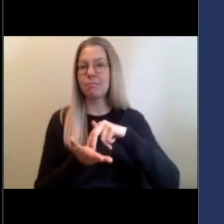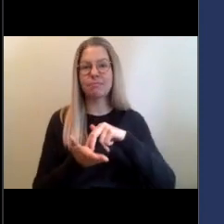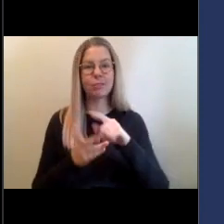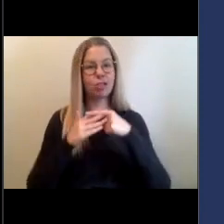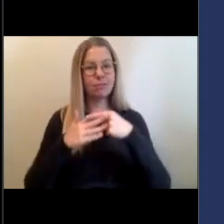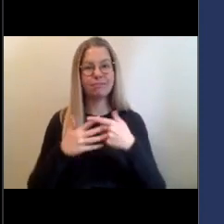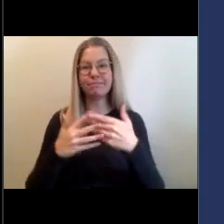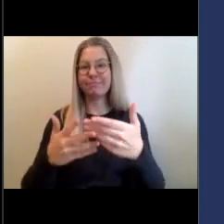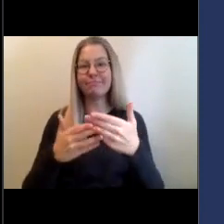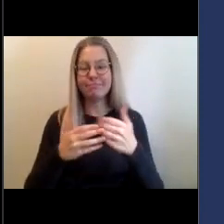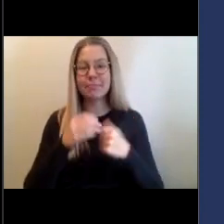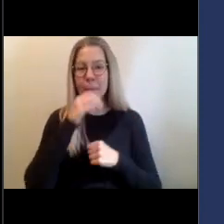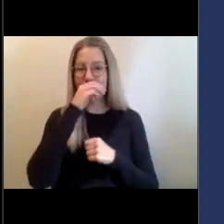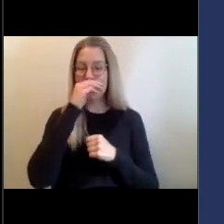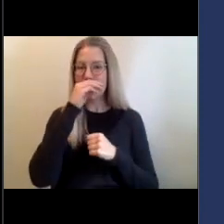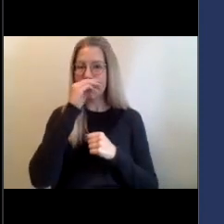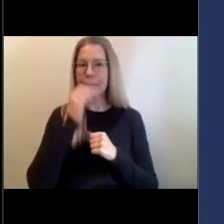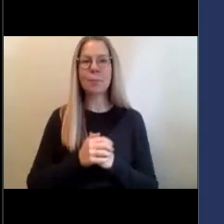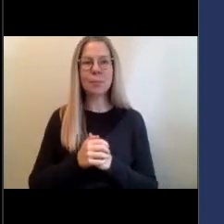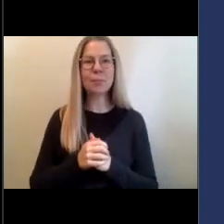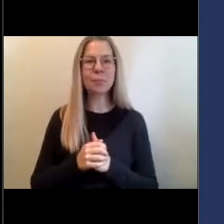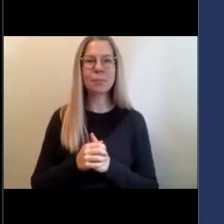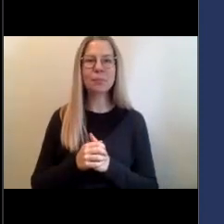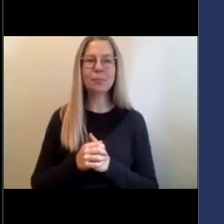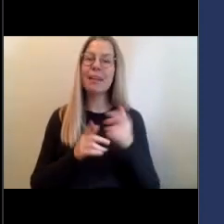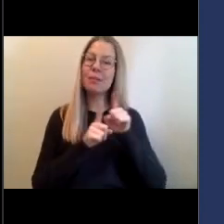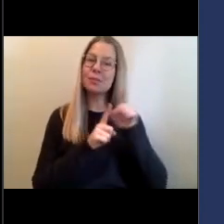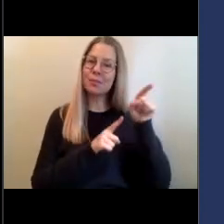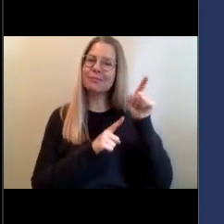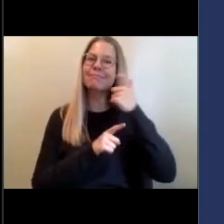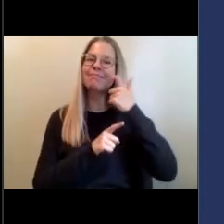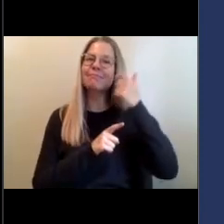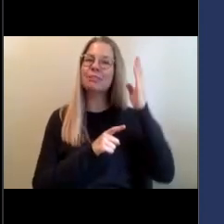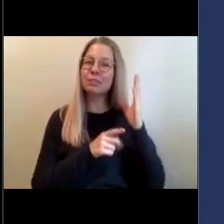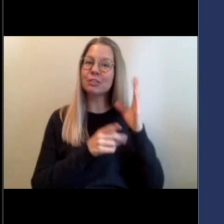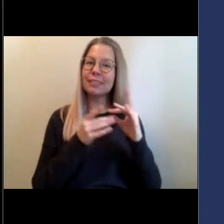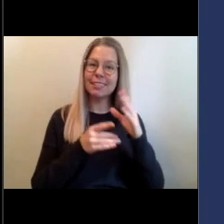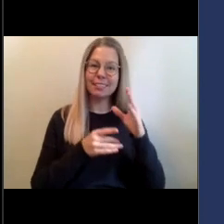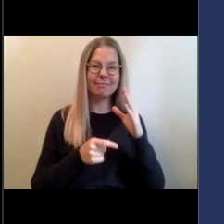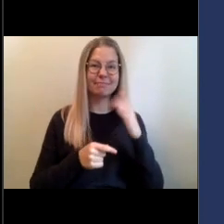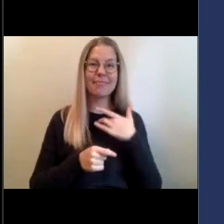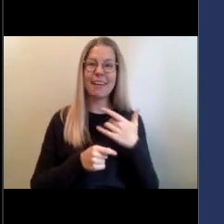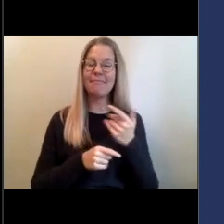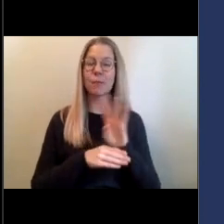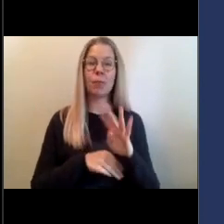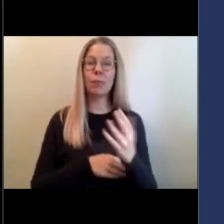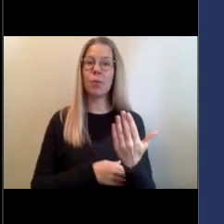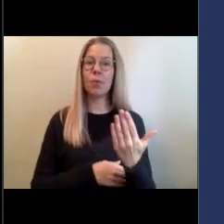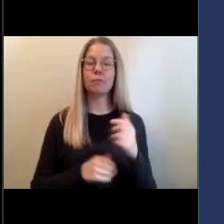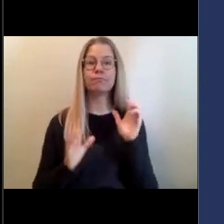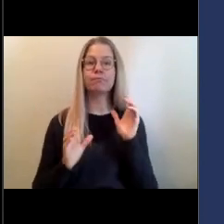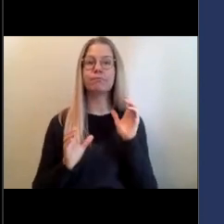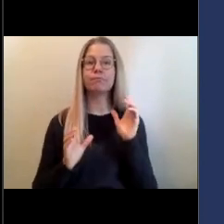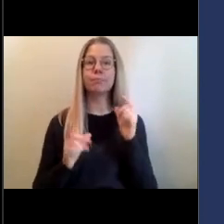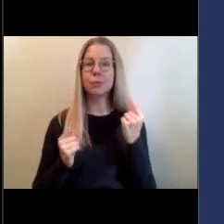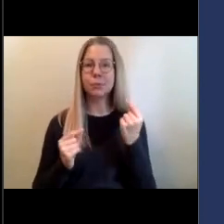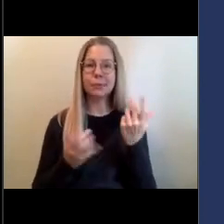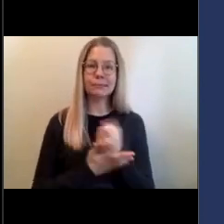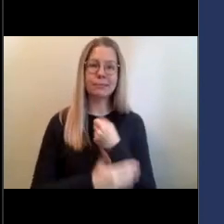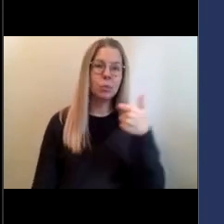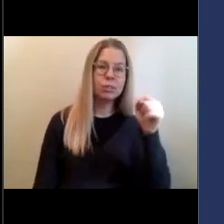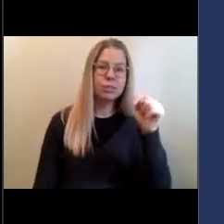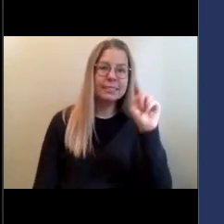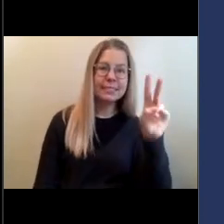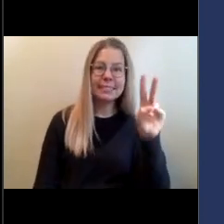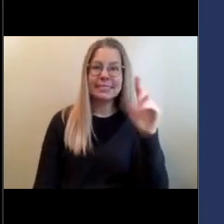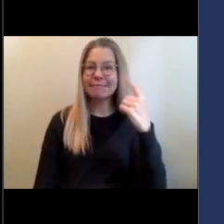you know, she knows what programs are on at 4 in the morning because she's up and watching TV. So it turns out that